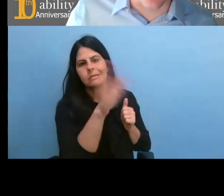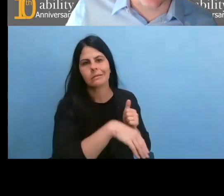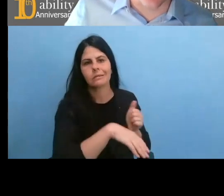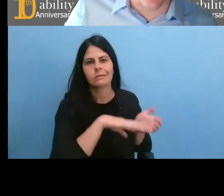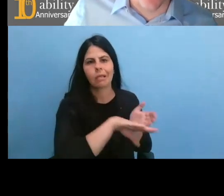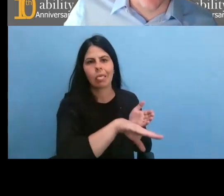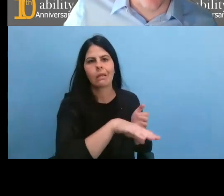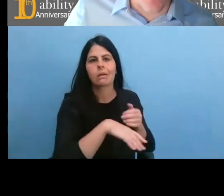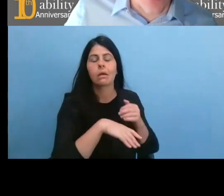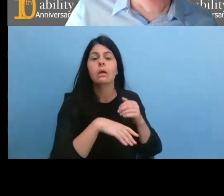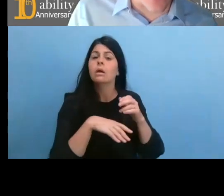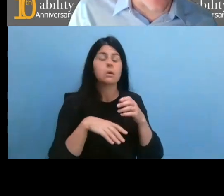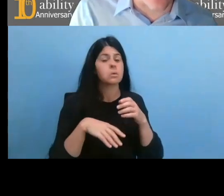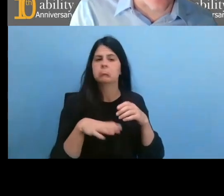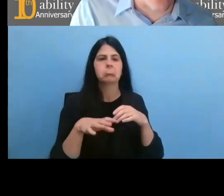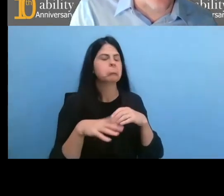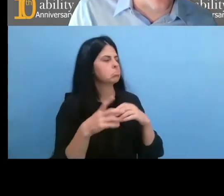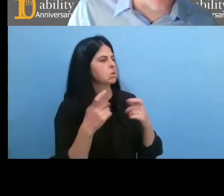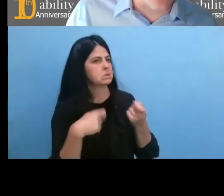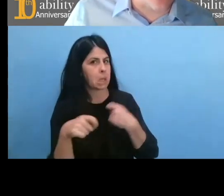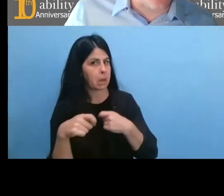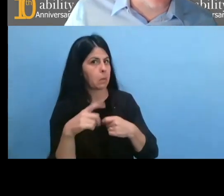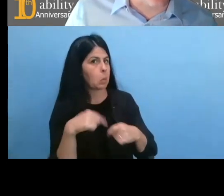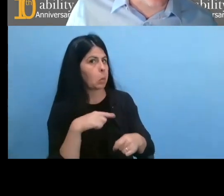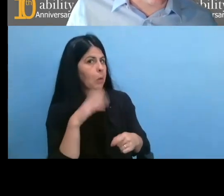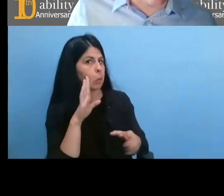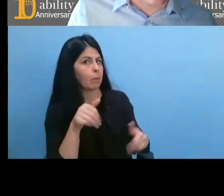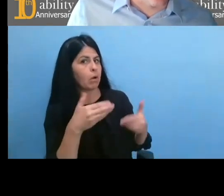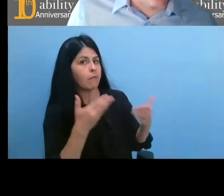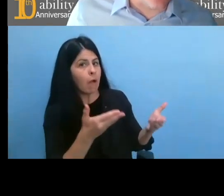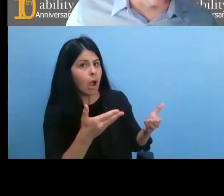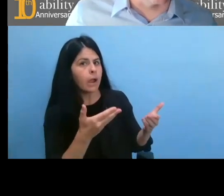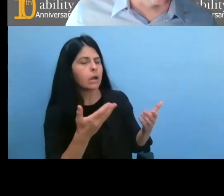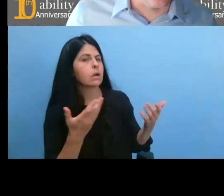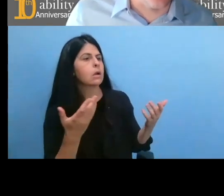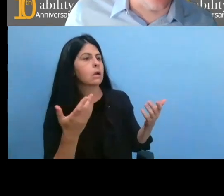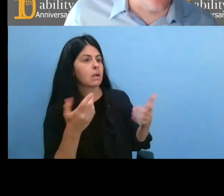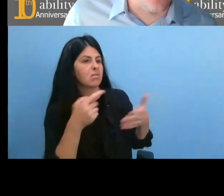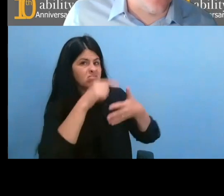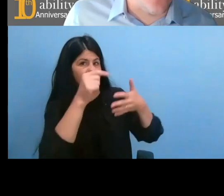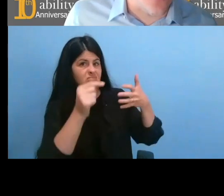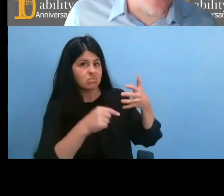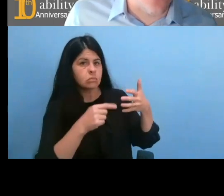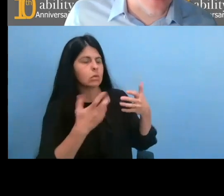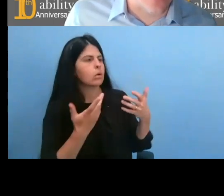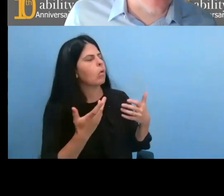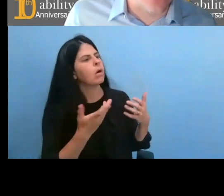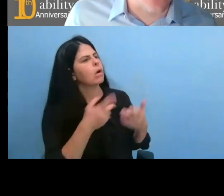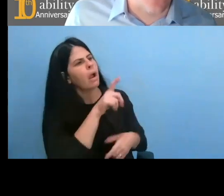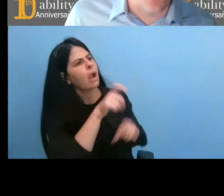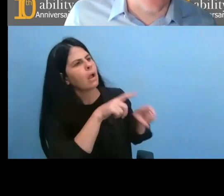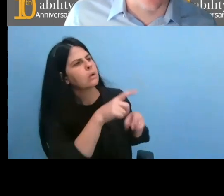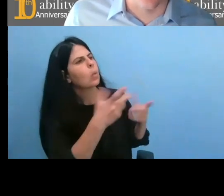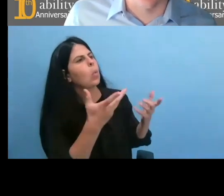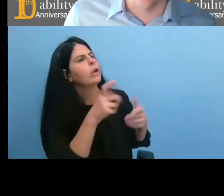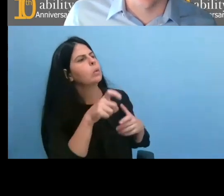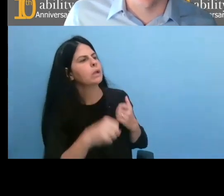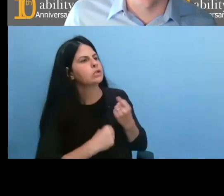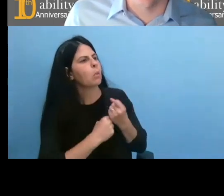we are going to provide you with, or what are the ways in which you need support in order to fulfill that essential